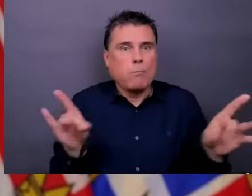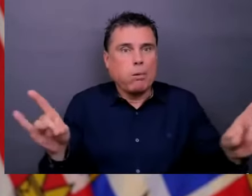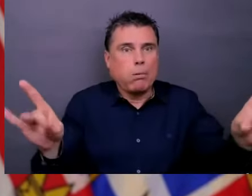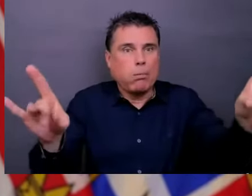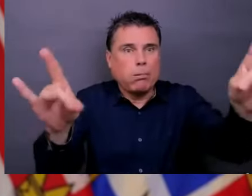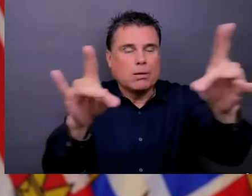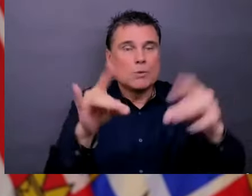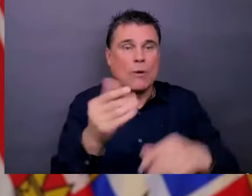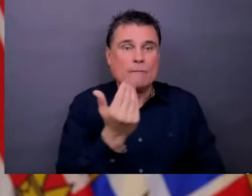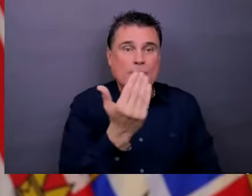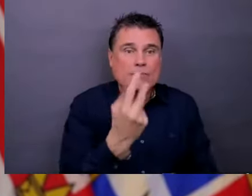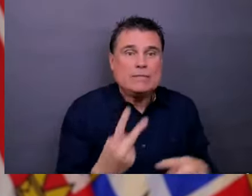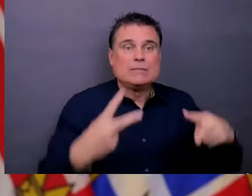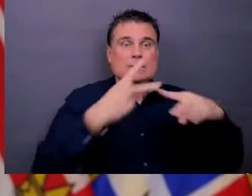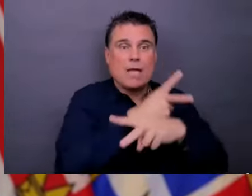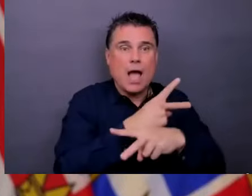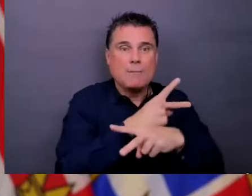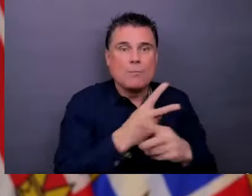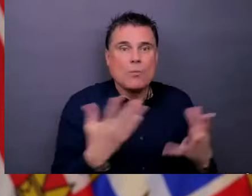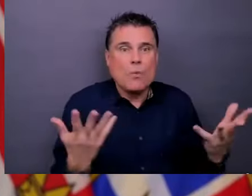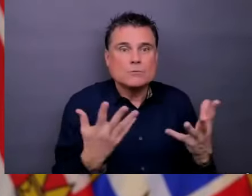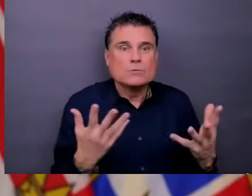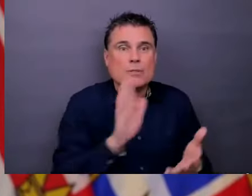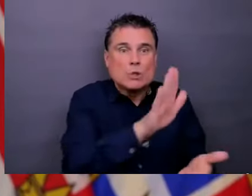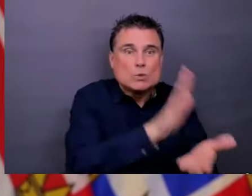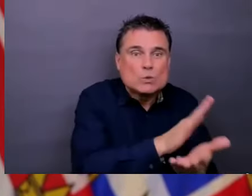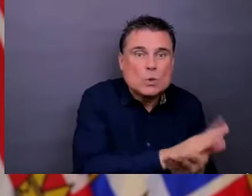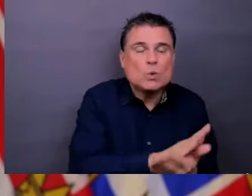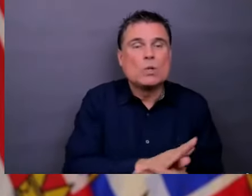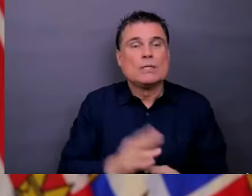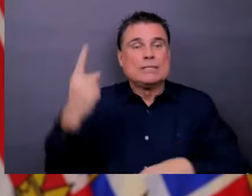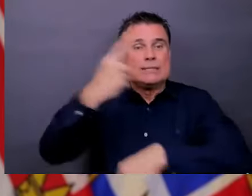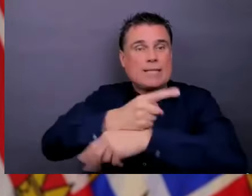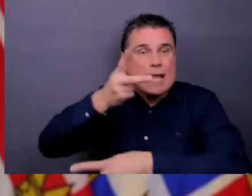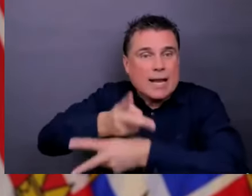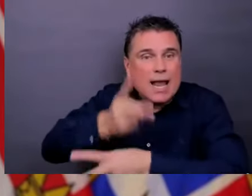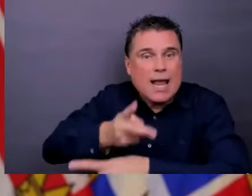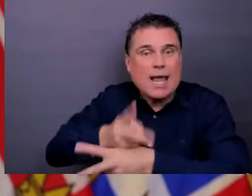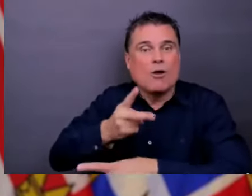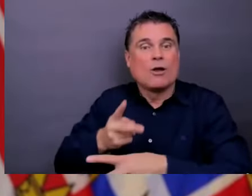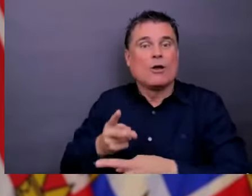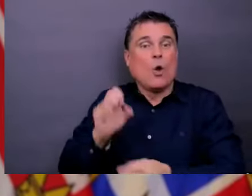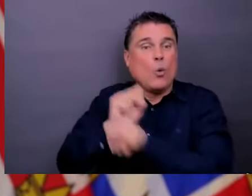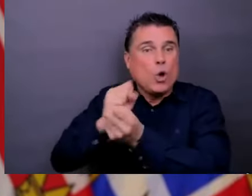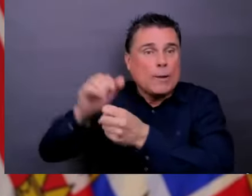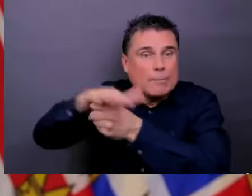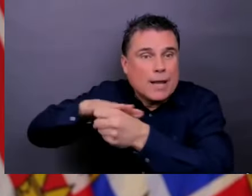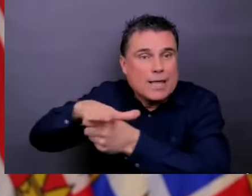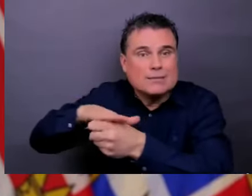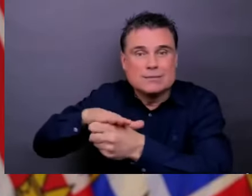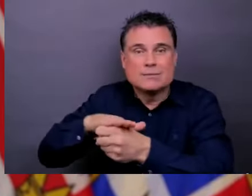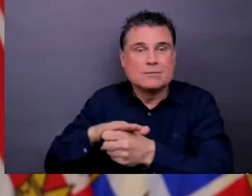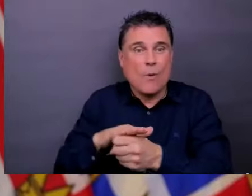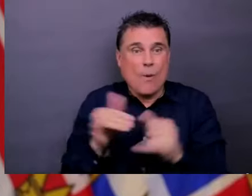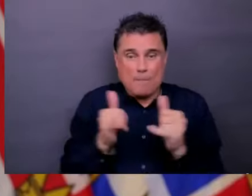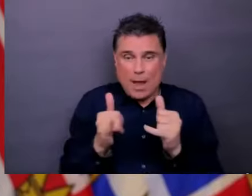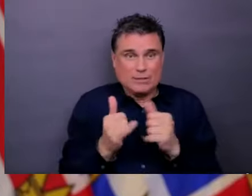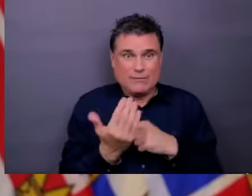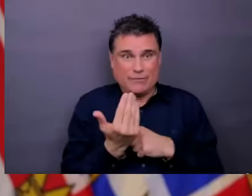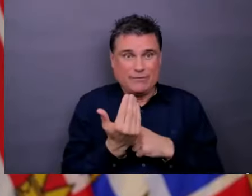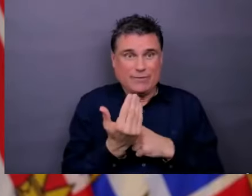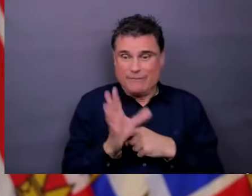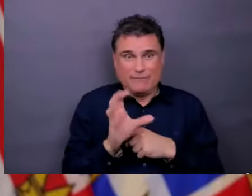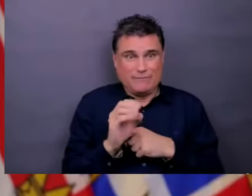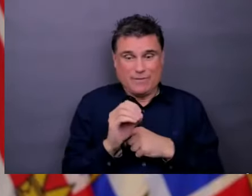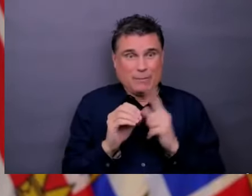to account. You know, we in public health cannot be in everywhere. We can't be in every pub or restaurant